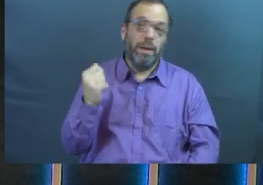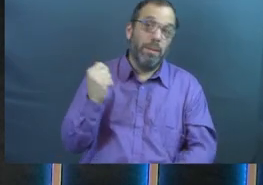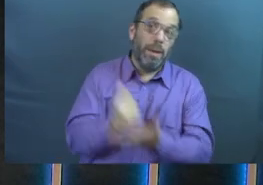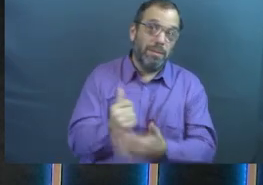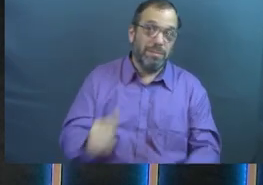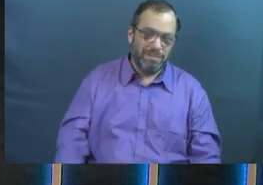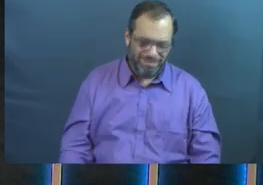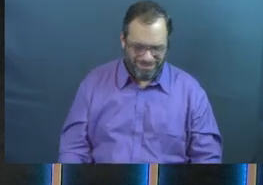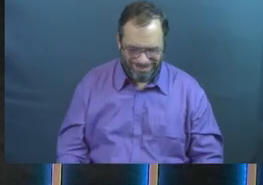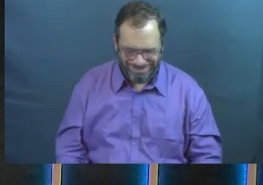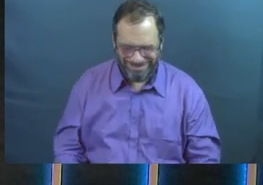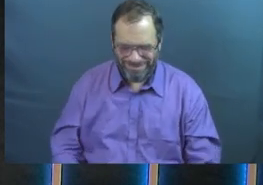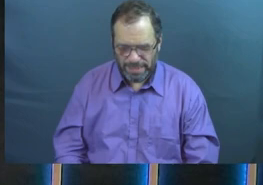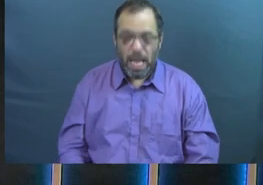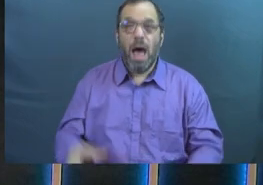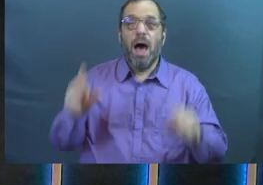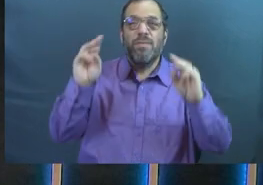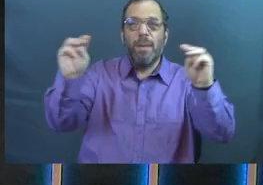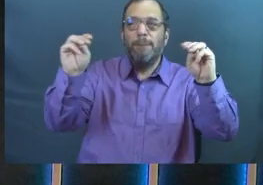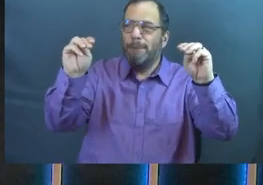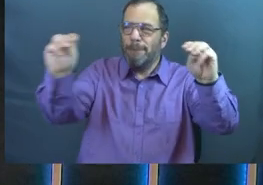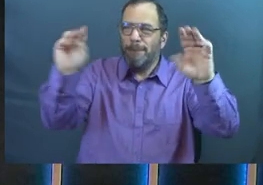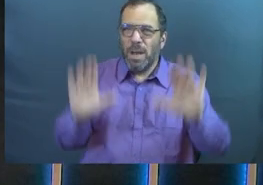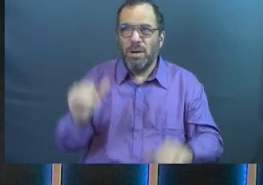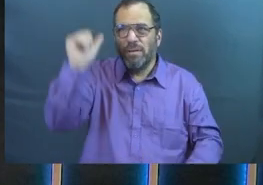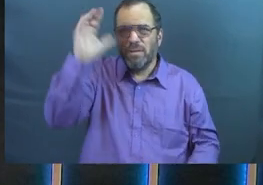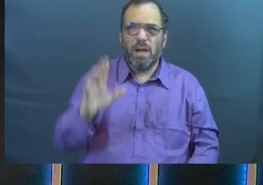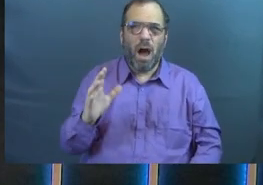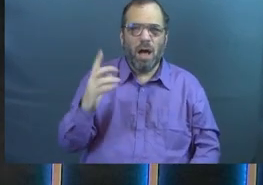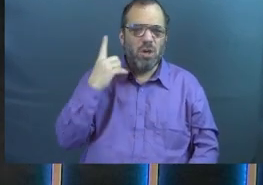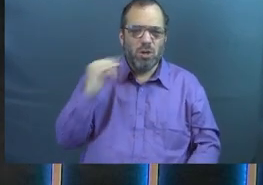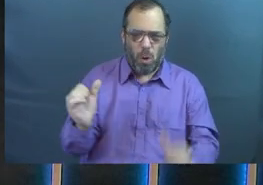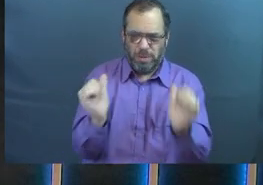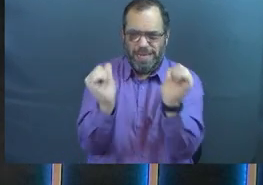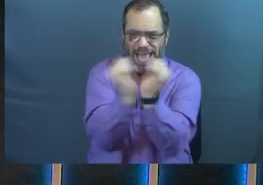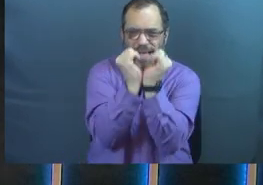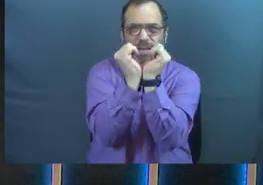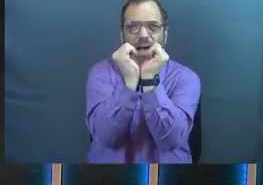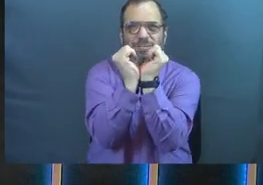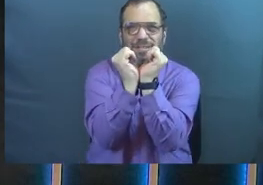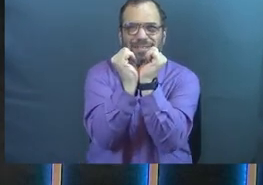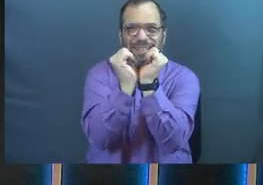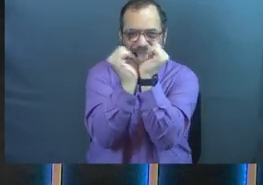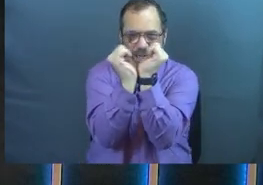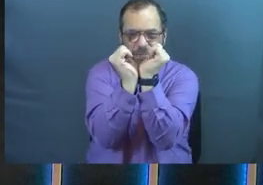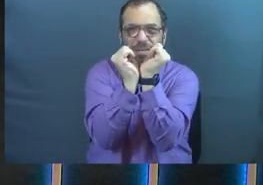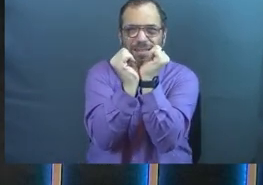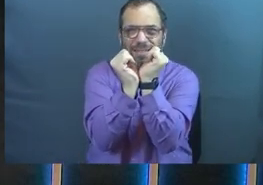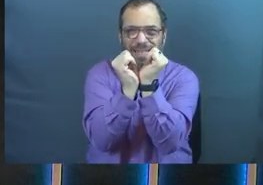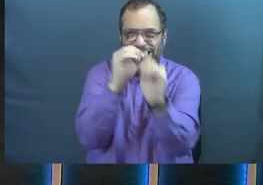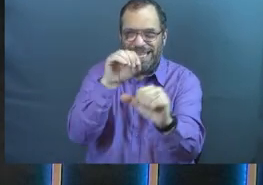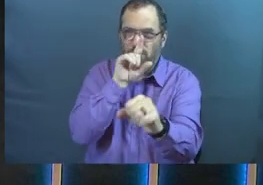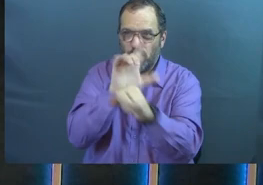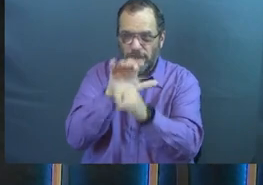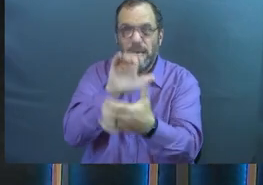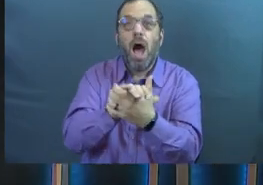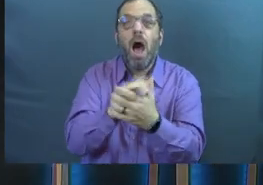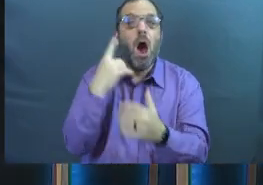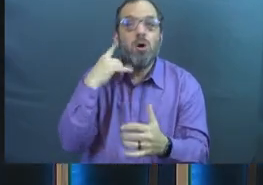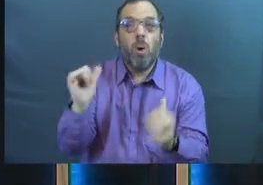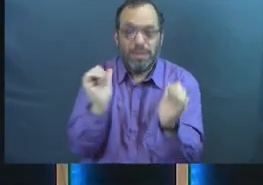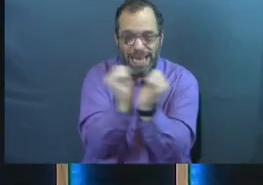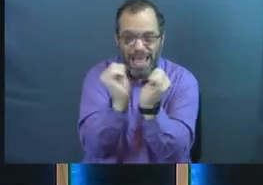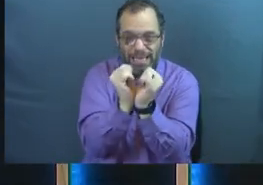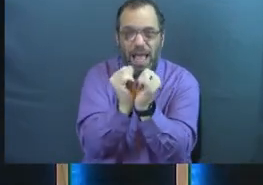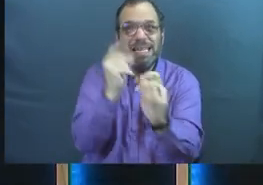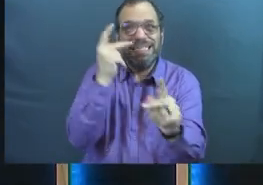Amen. Amen. We talked the miracle of God's golden handcuffs that he gives us in the covenant of marriage. Golden handcuffs that